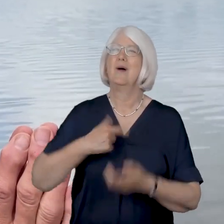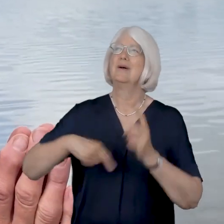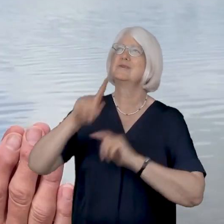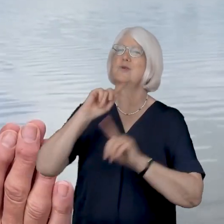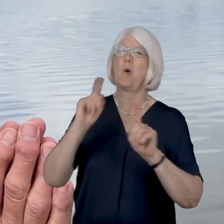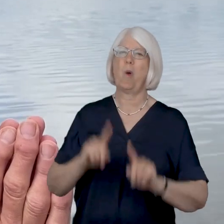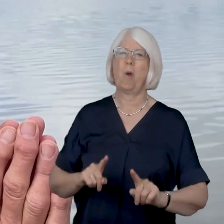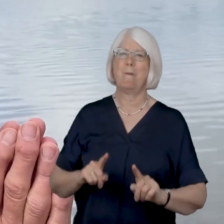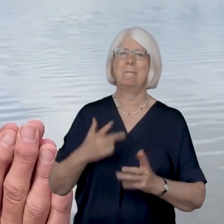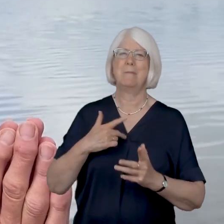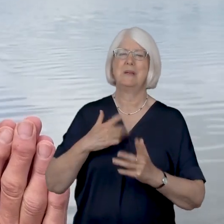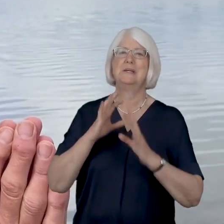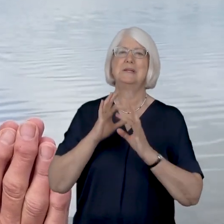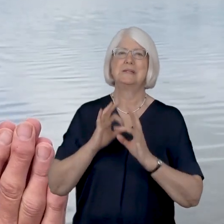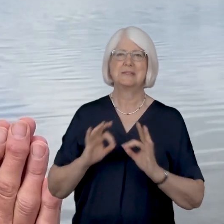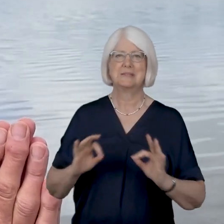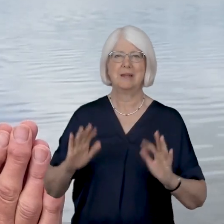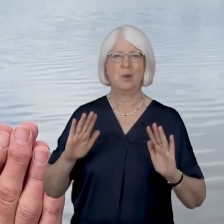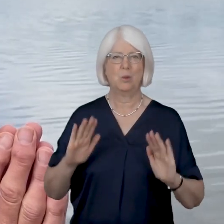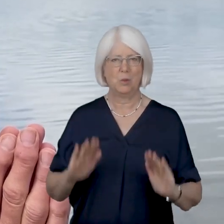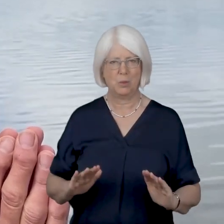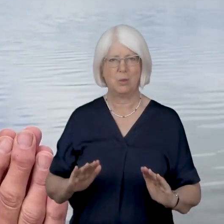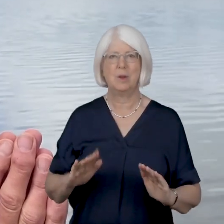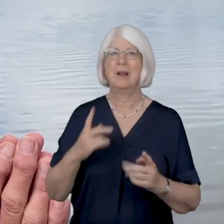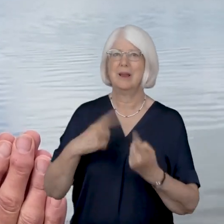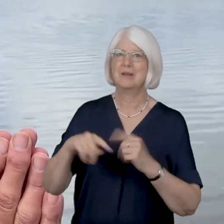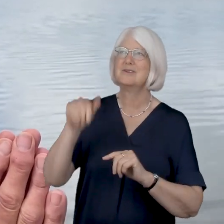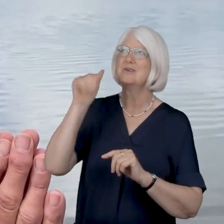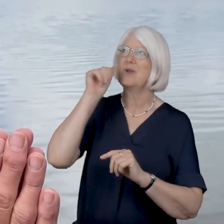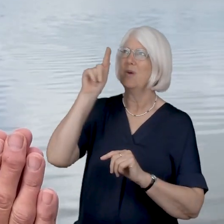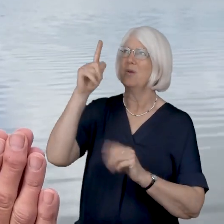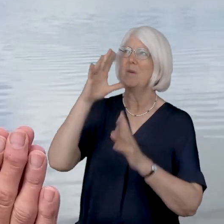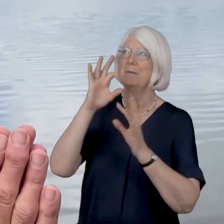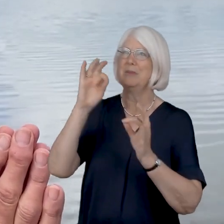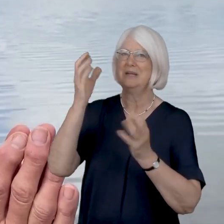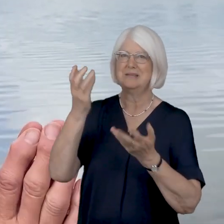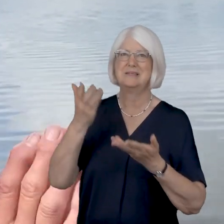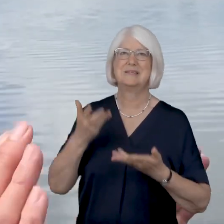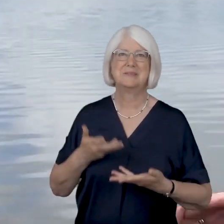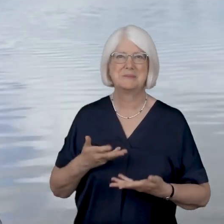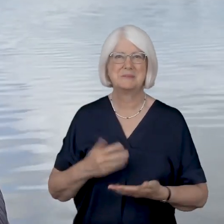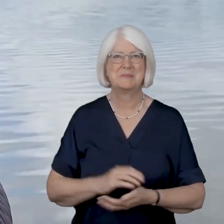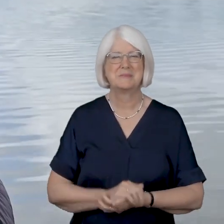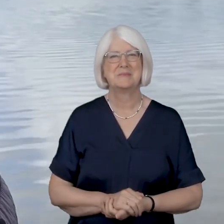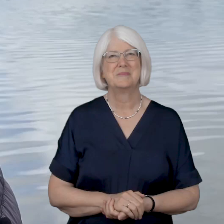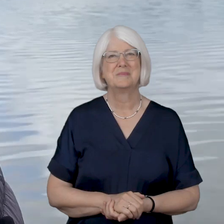Still our storms, and let us know your peace.